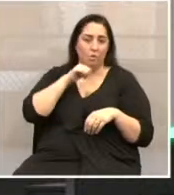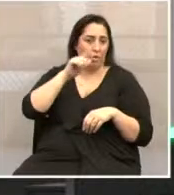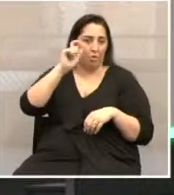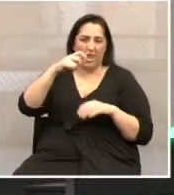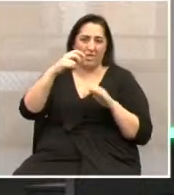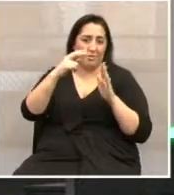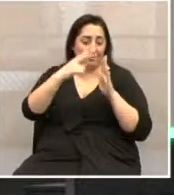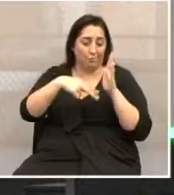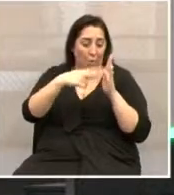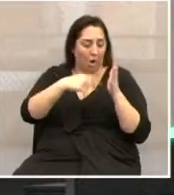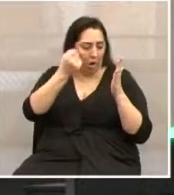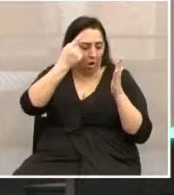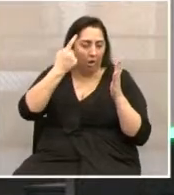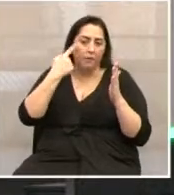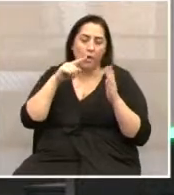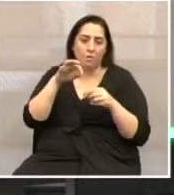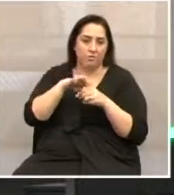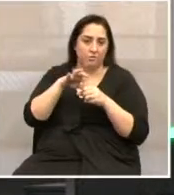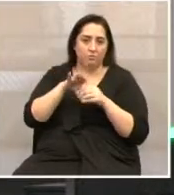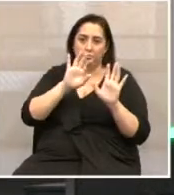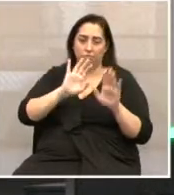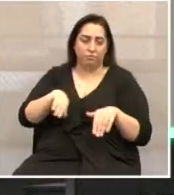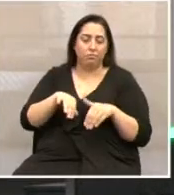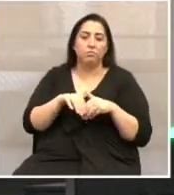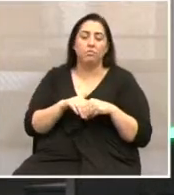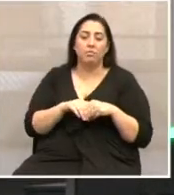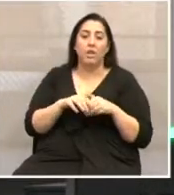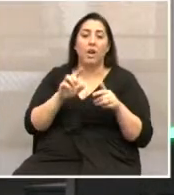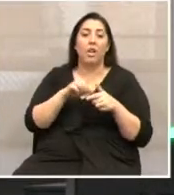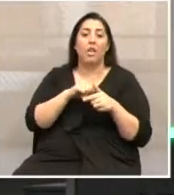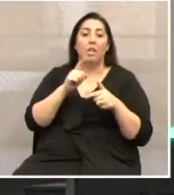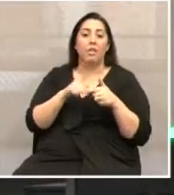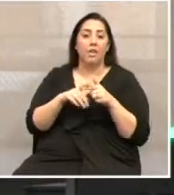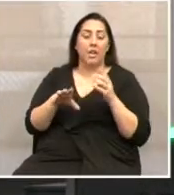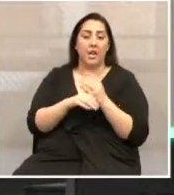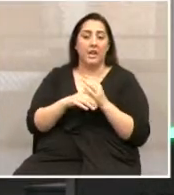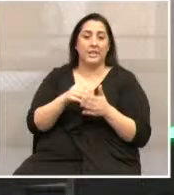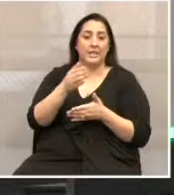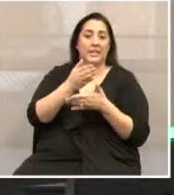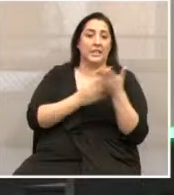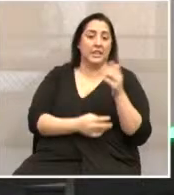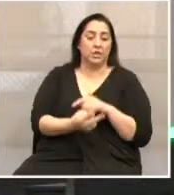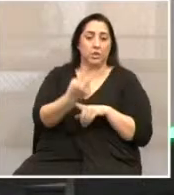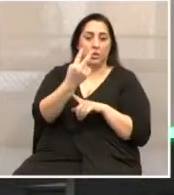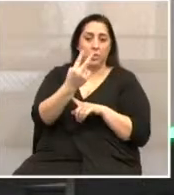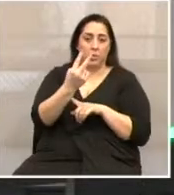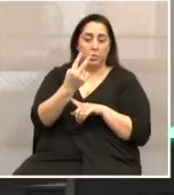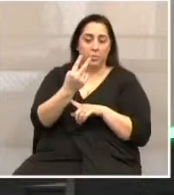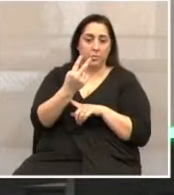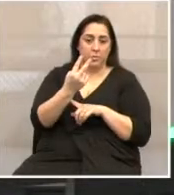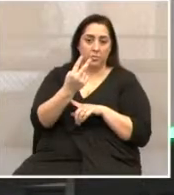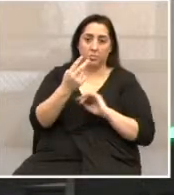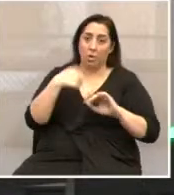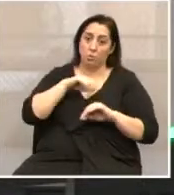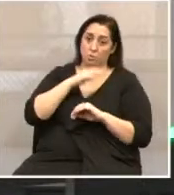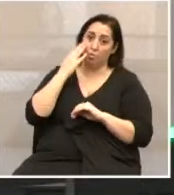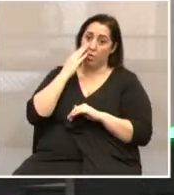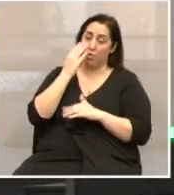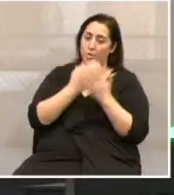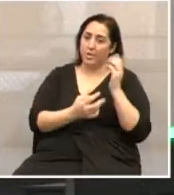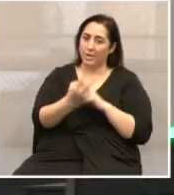voting. It also enacted, Nanette, Section 2, that you and Teresa and all of us know about Section